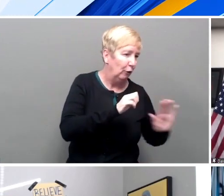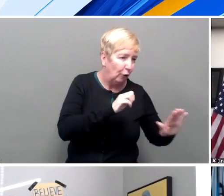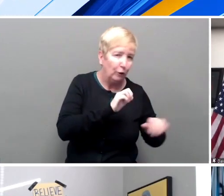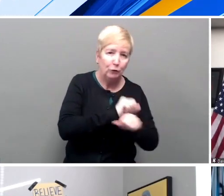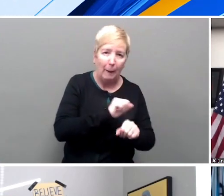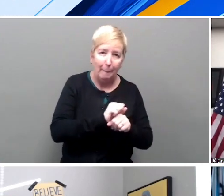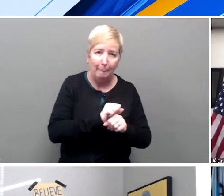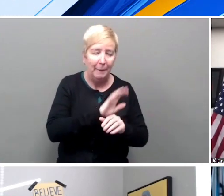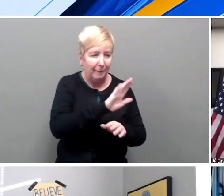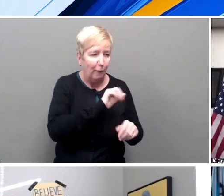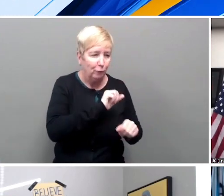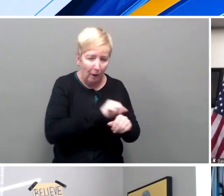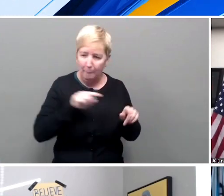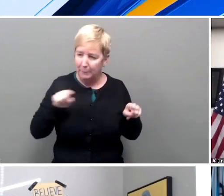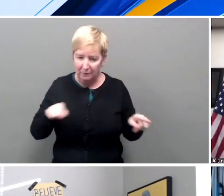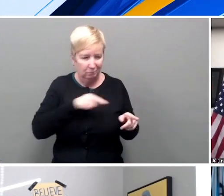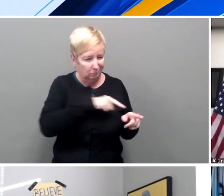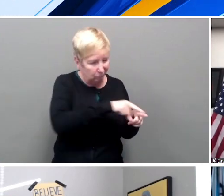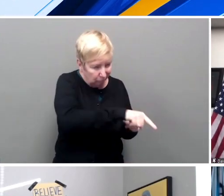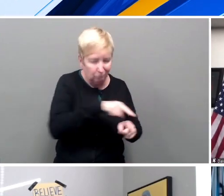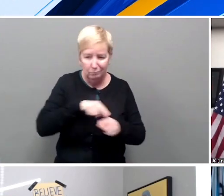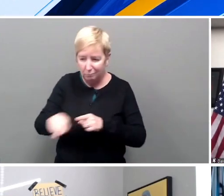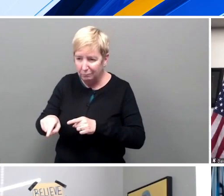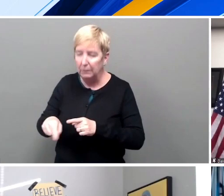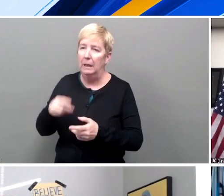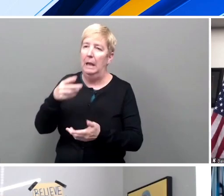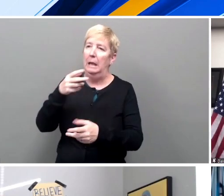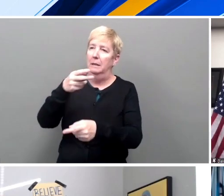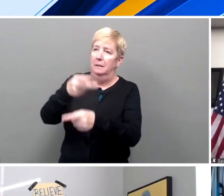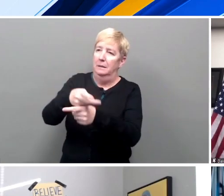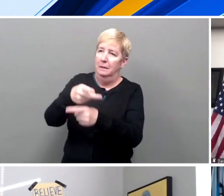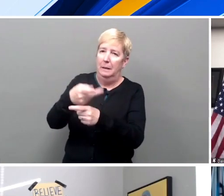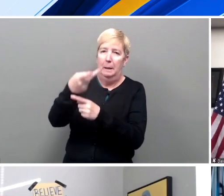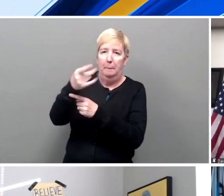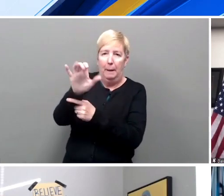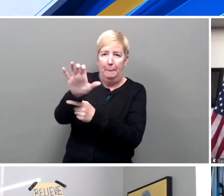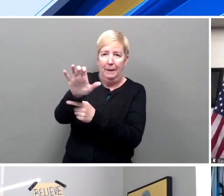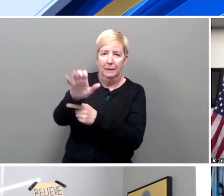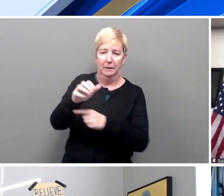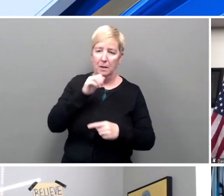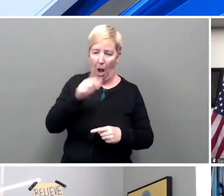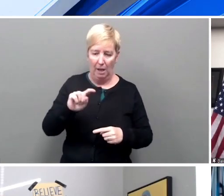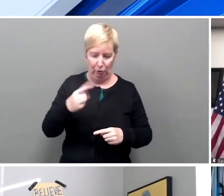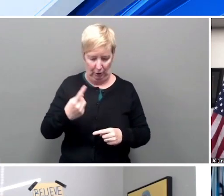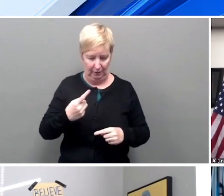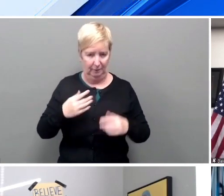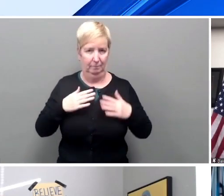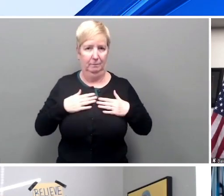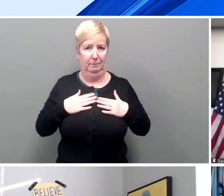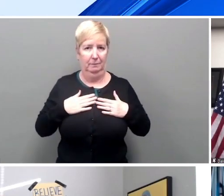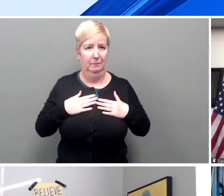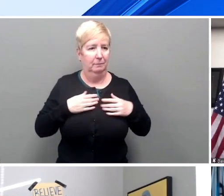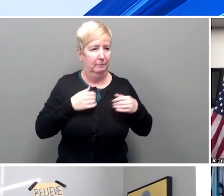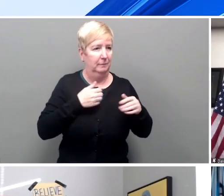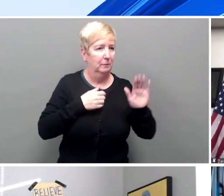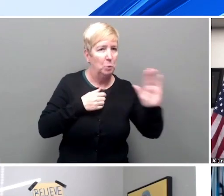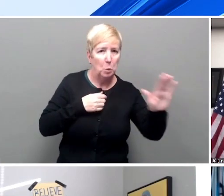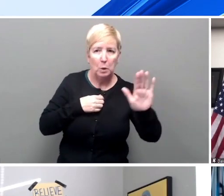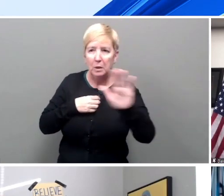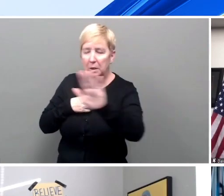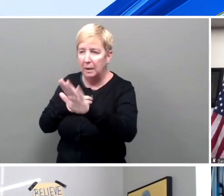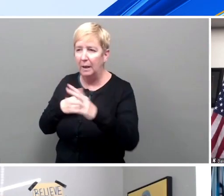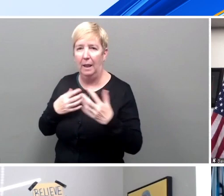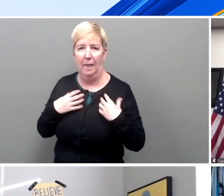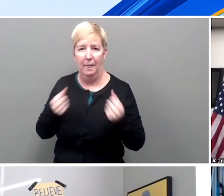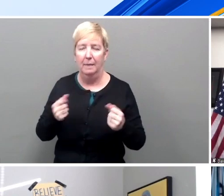that there's the issue of the public's health, not just our own individual health. And so, and I couldn't agree